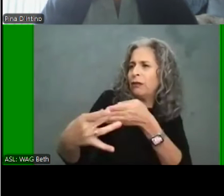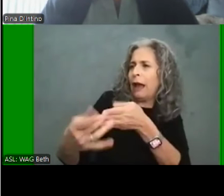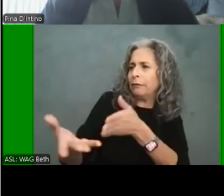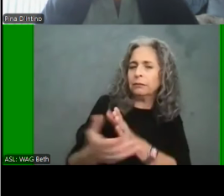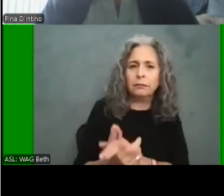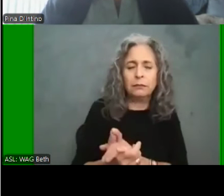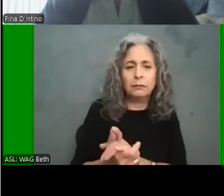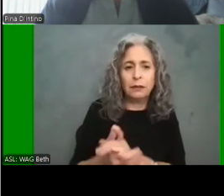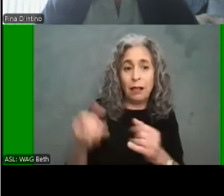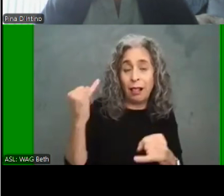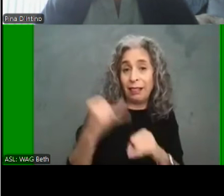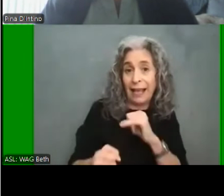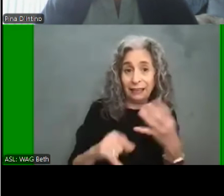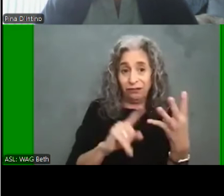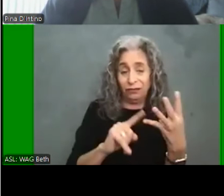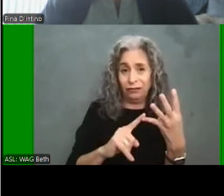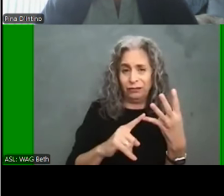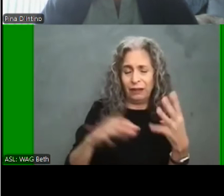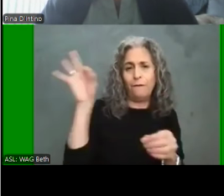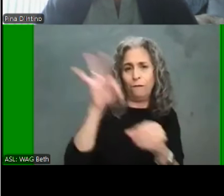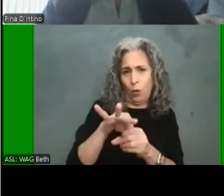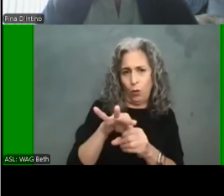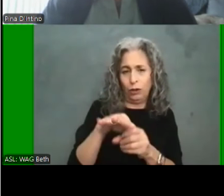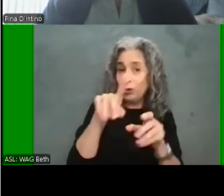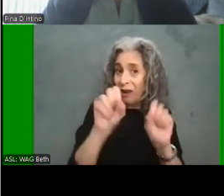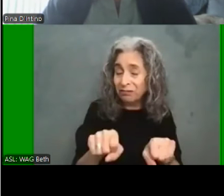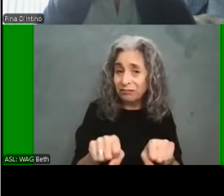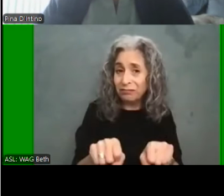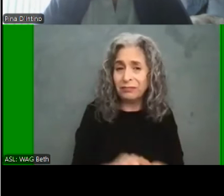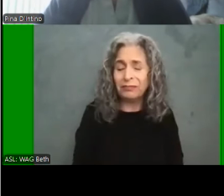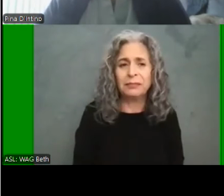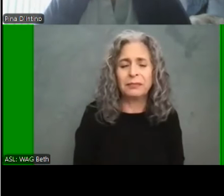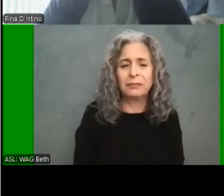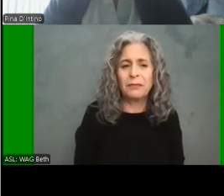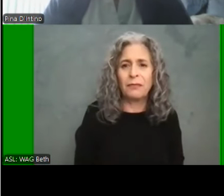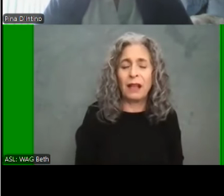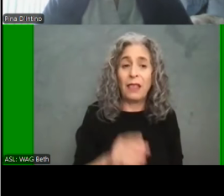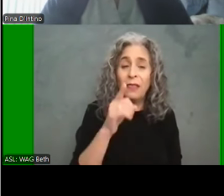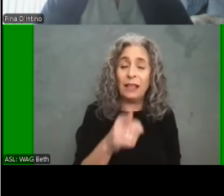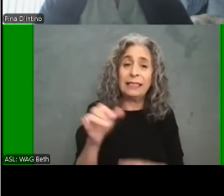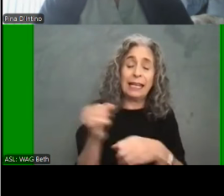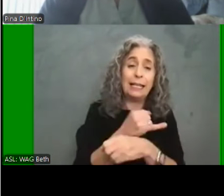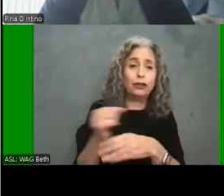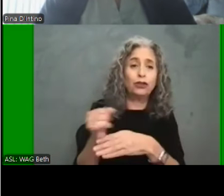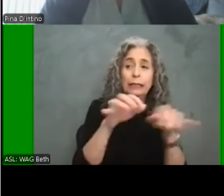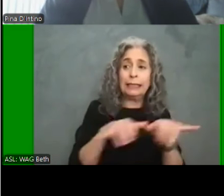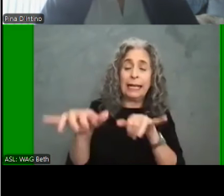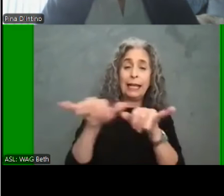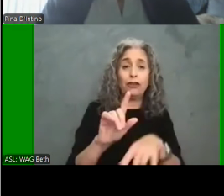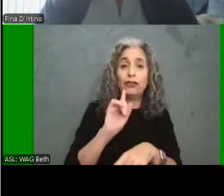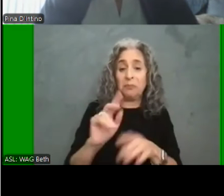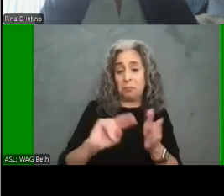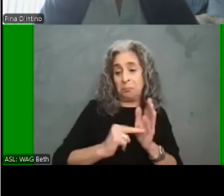then finally, you get to vote. Okay, you get to vote as this is what an industry consensus standard is